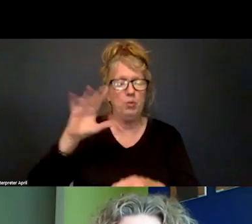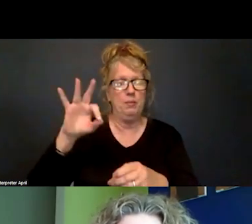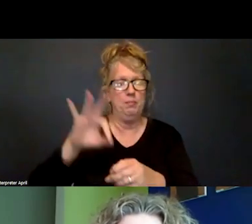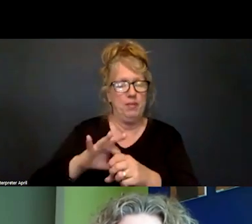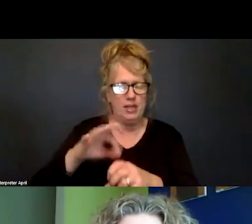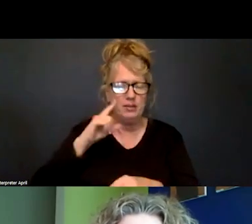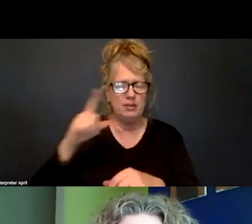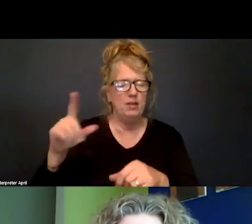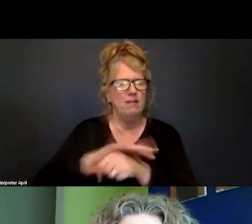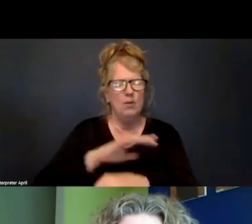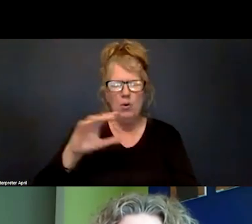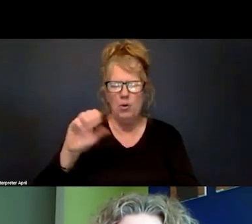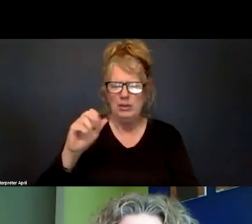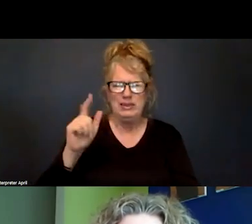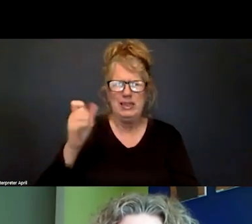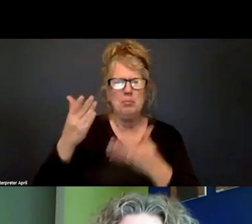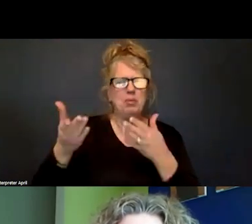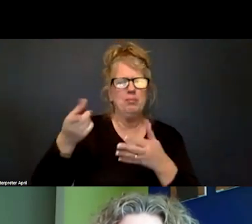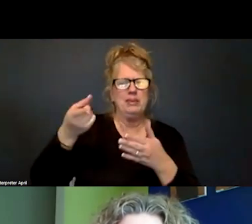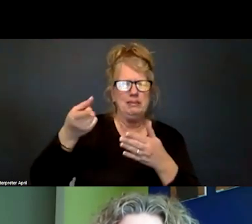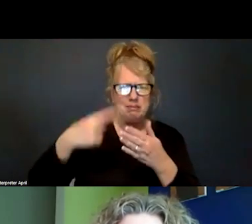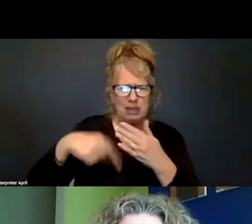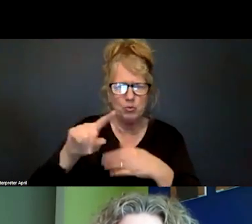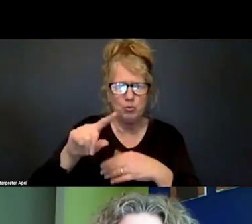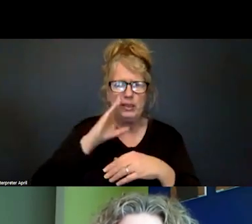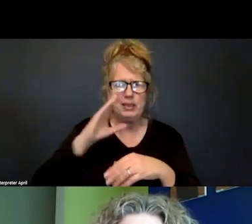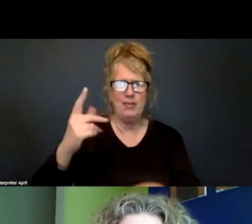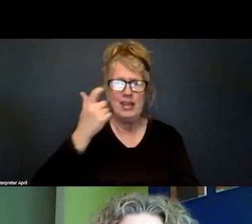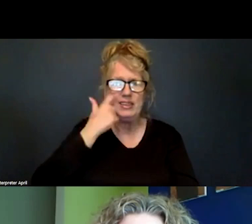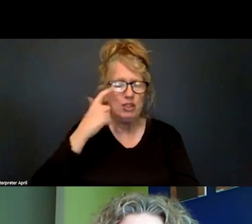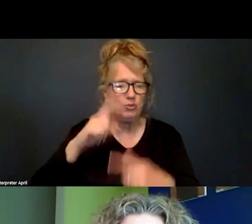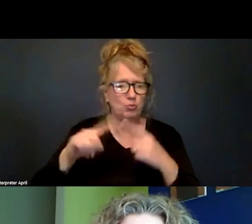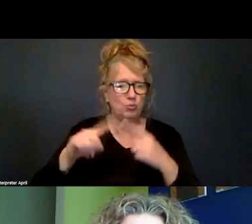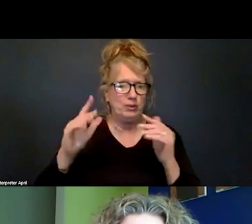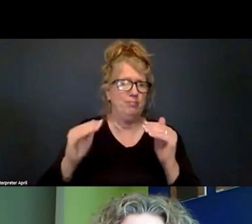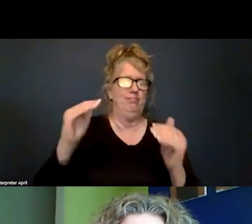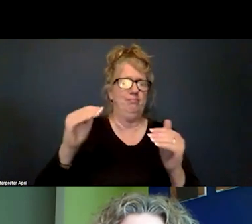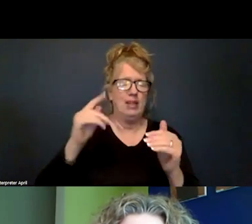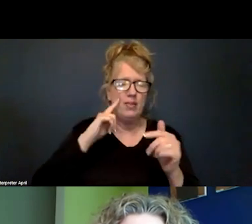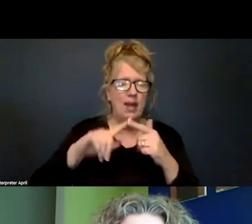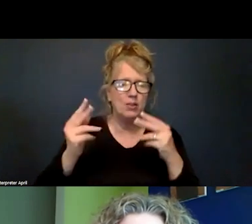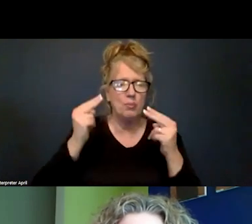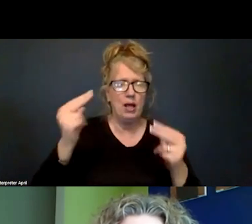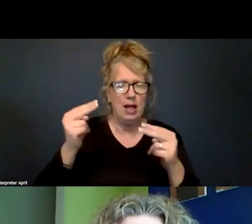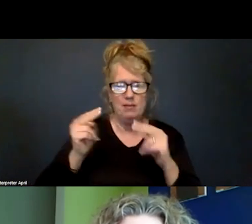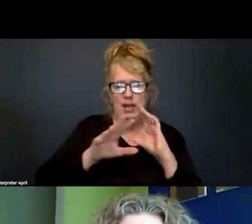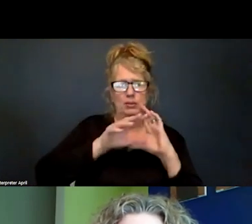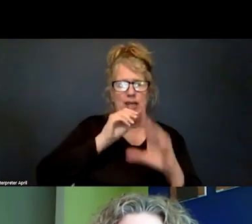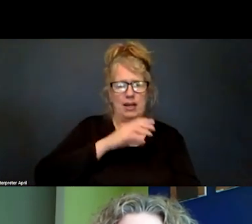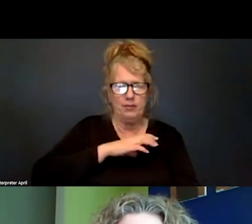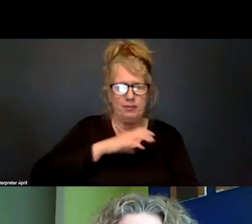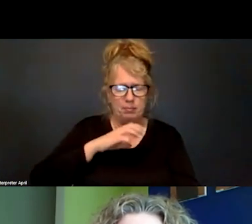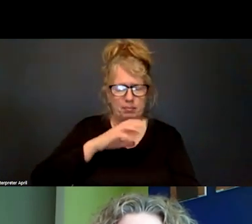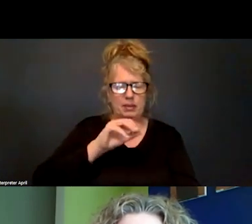Senate sometime likely next week, given that they just advanced that nomination out of committee yesterday.